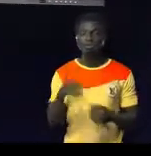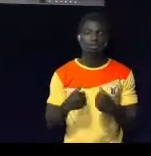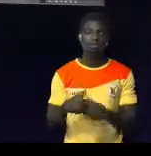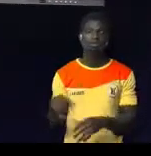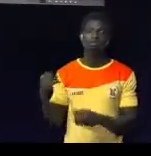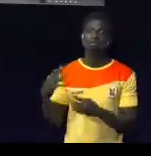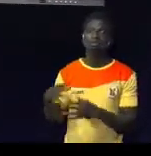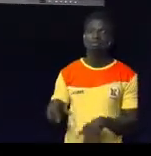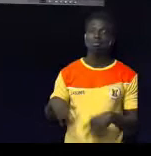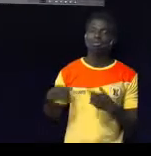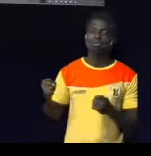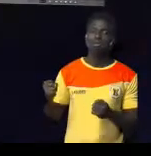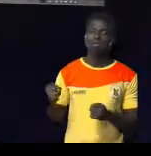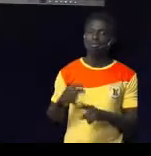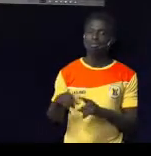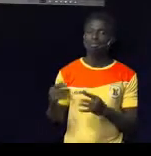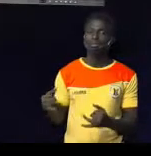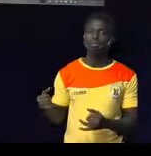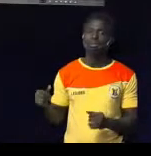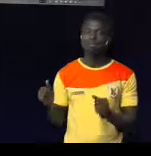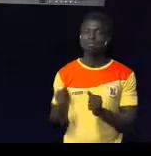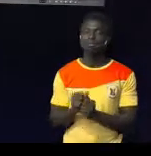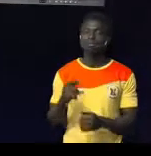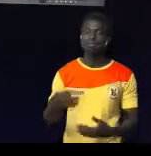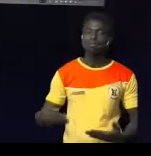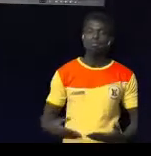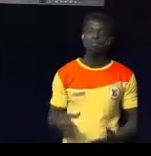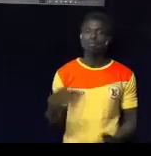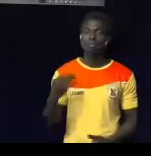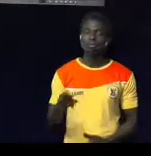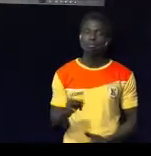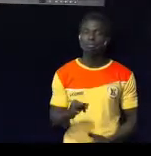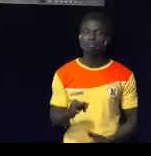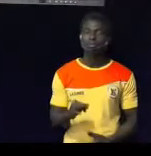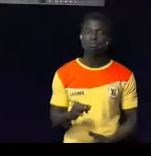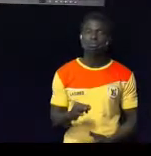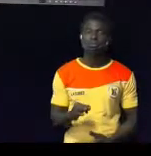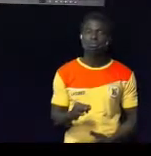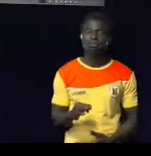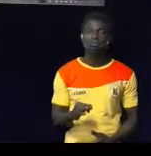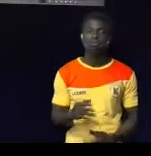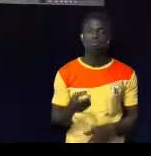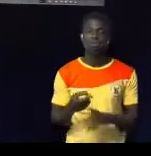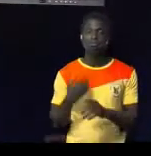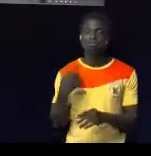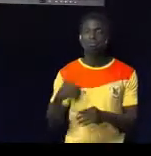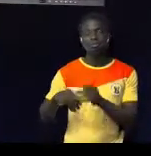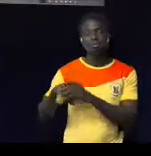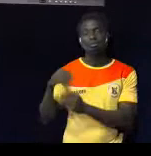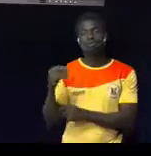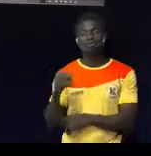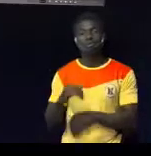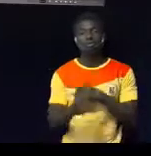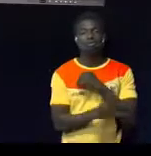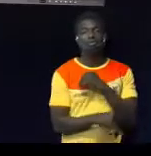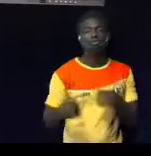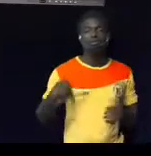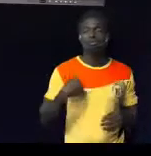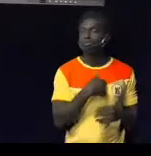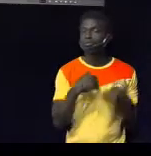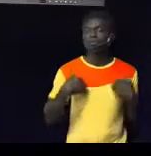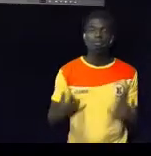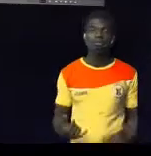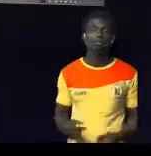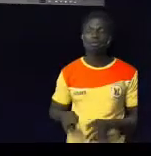so many lives. But now, with the introduction of from outside the countries, we now